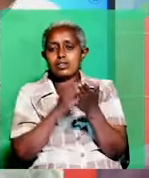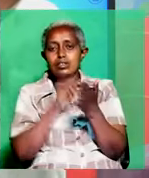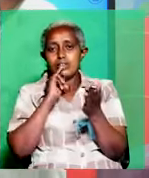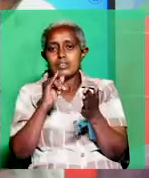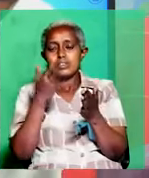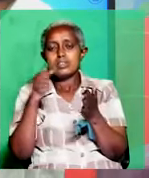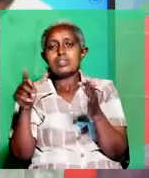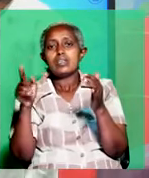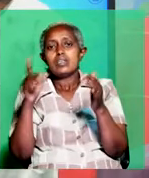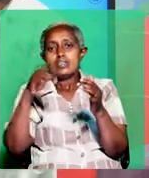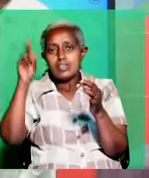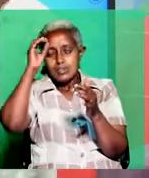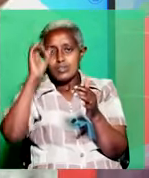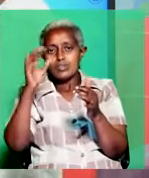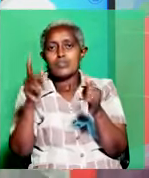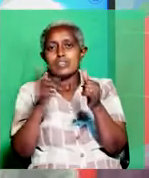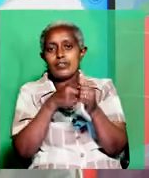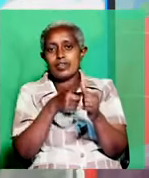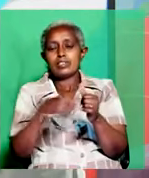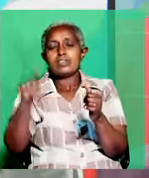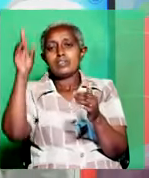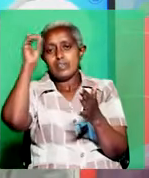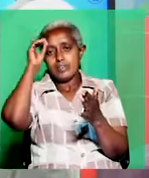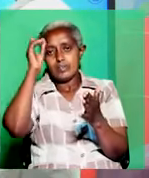of the first derivative.